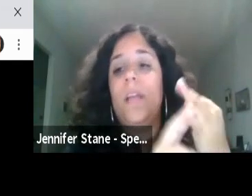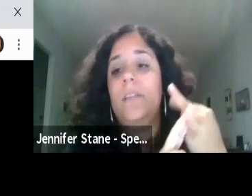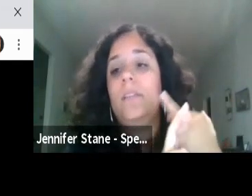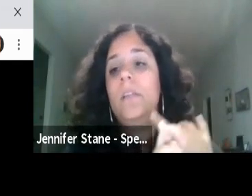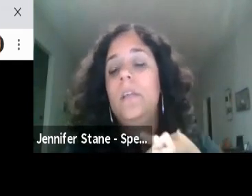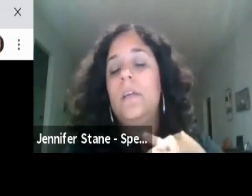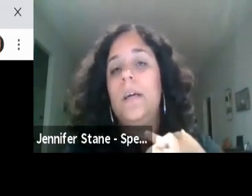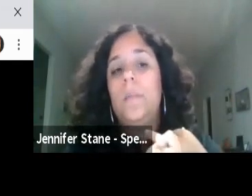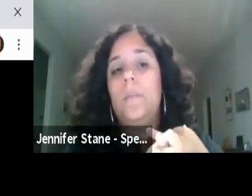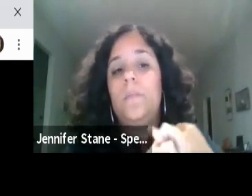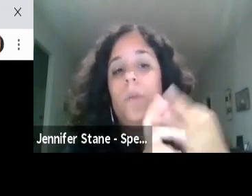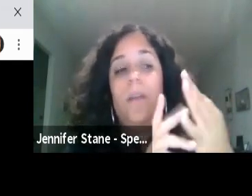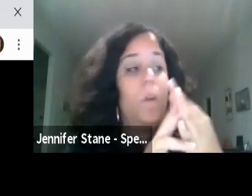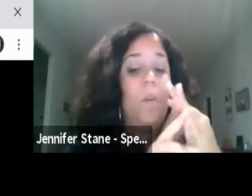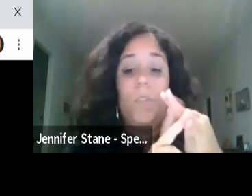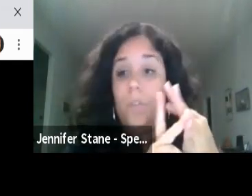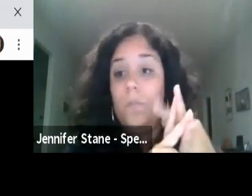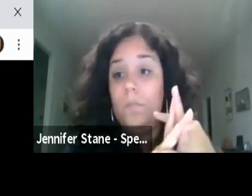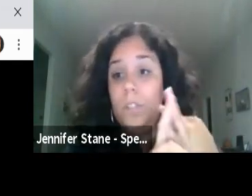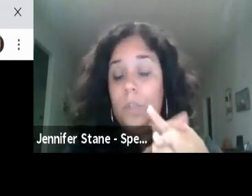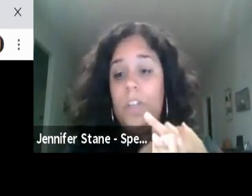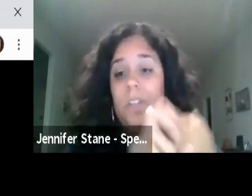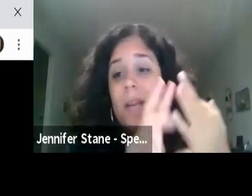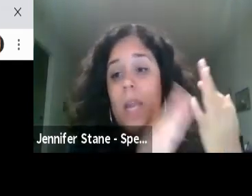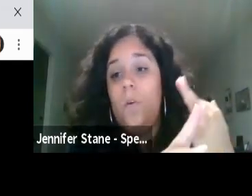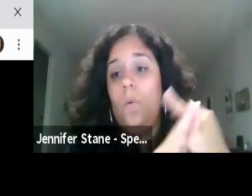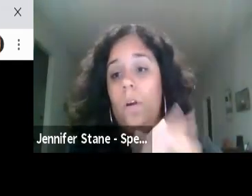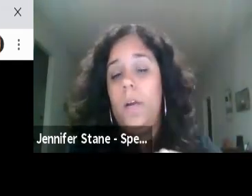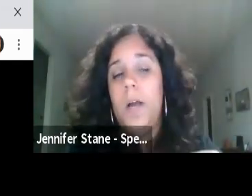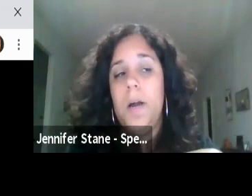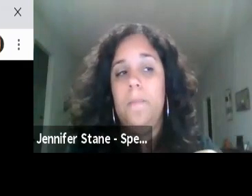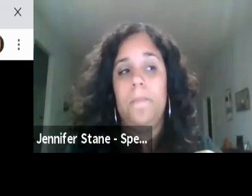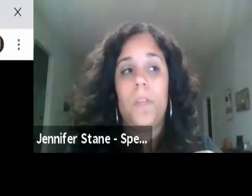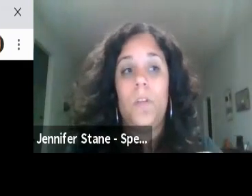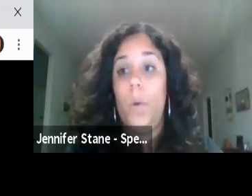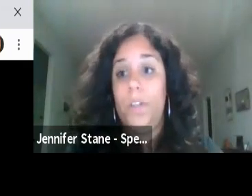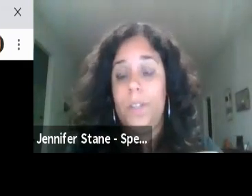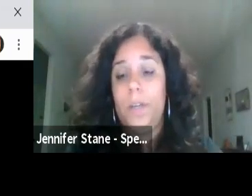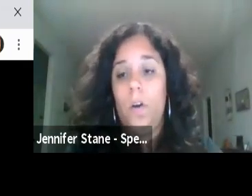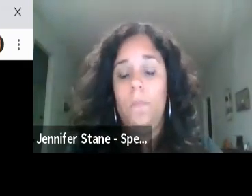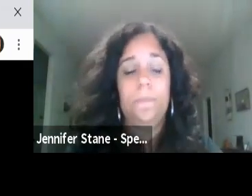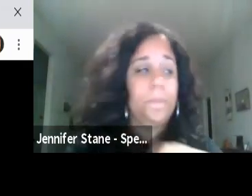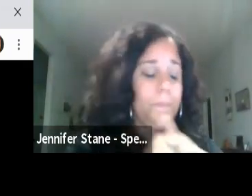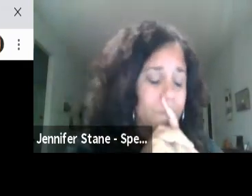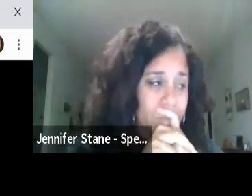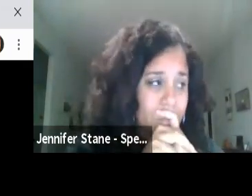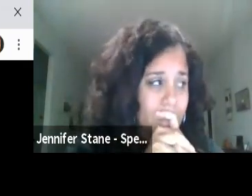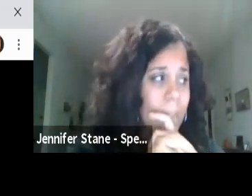help unless you have one of those two situations, Medicaid or no insurance at all.